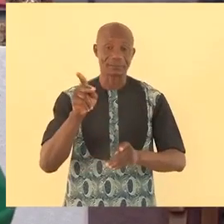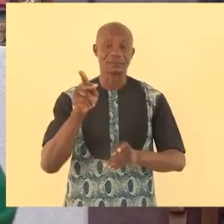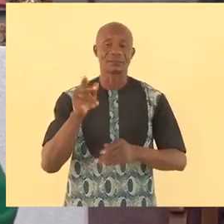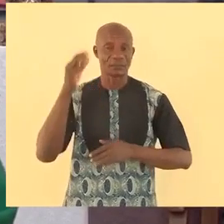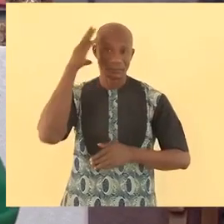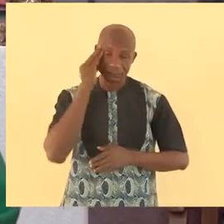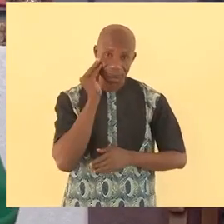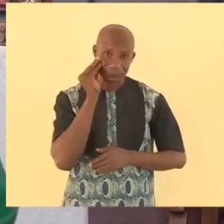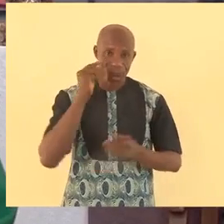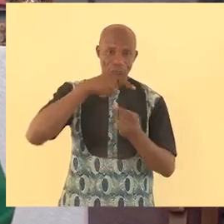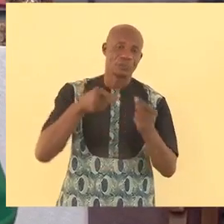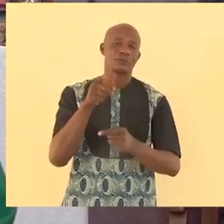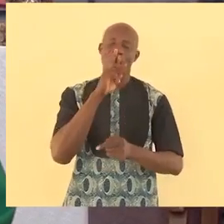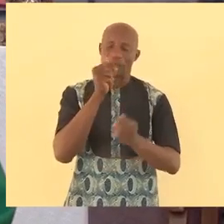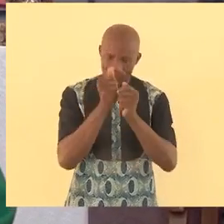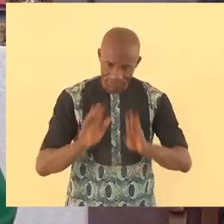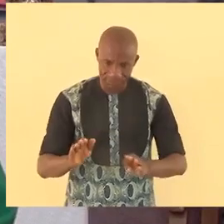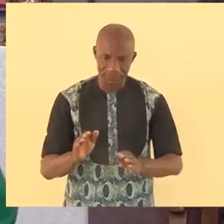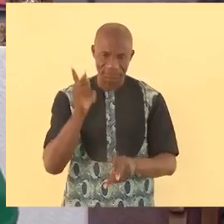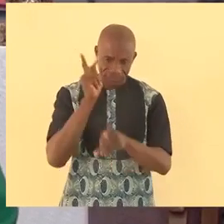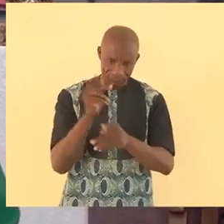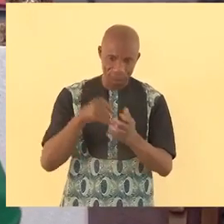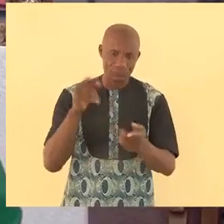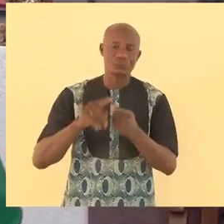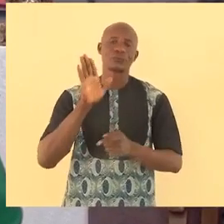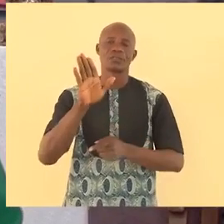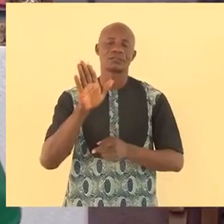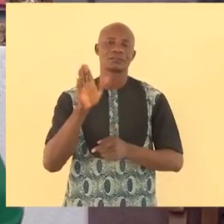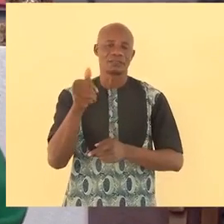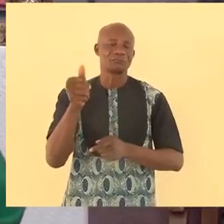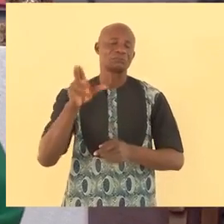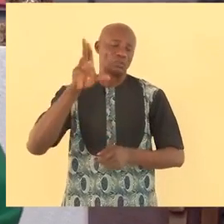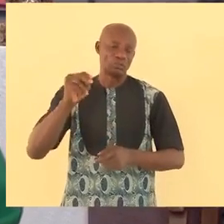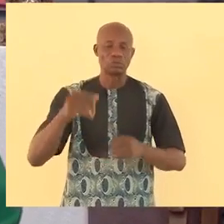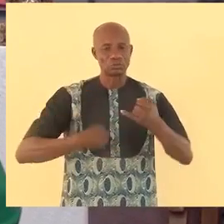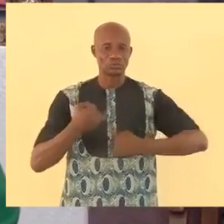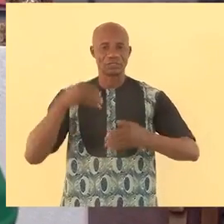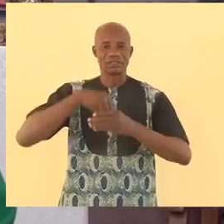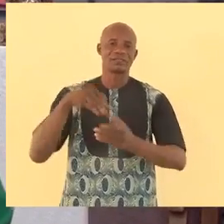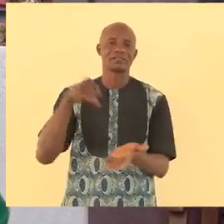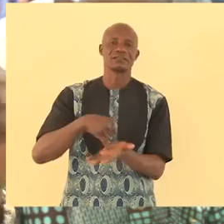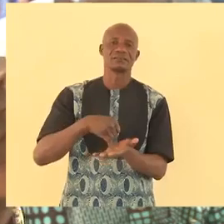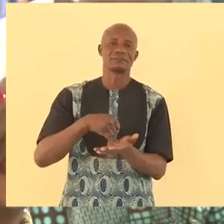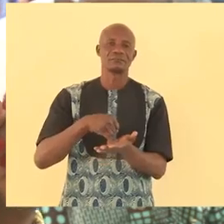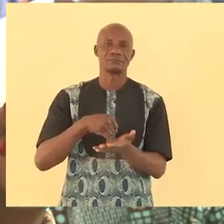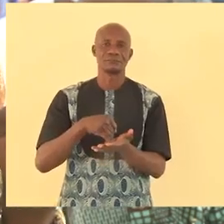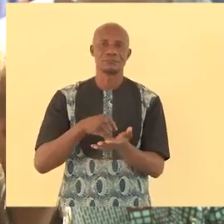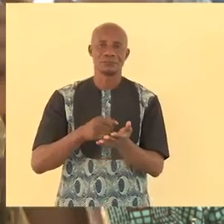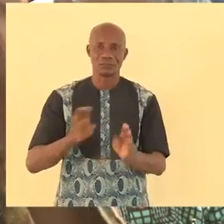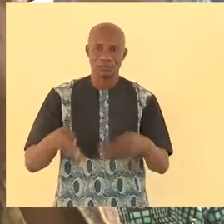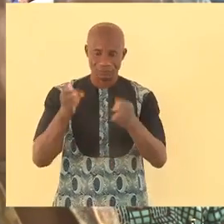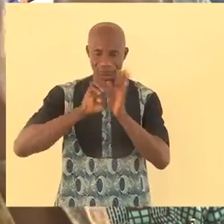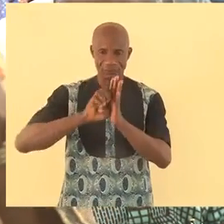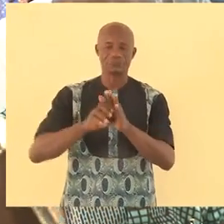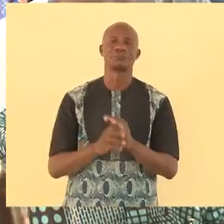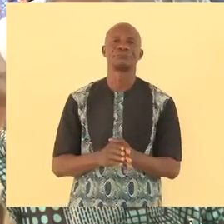personal experience. That when you are blessed, yes, and you keep it to yourself, there's no joy in it. There's no joy in it at all, Father. Let